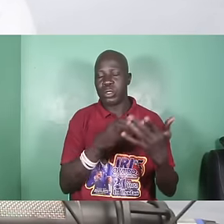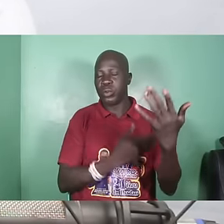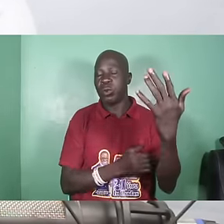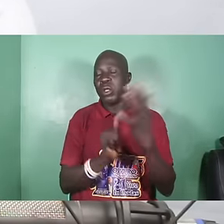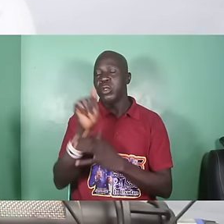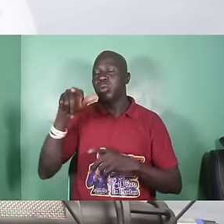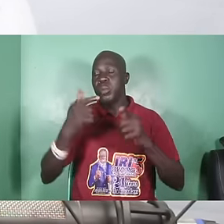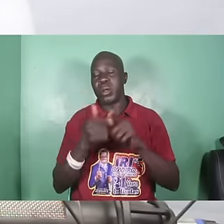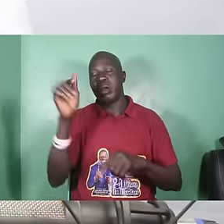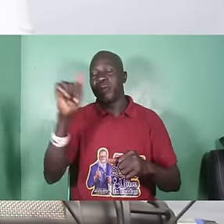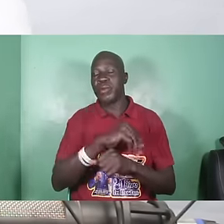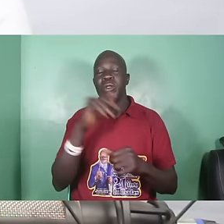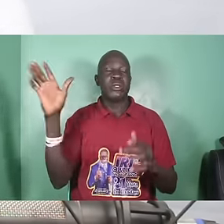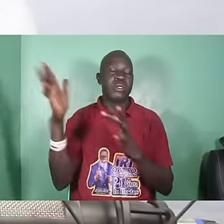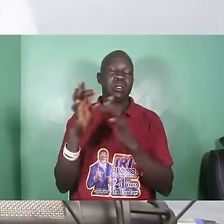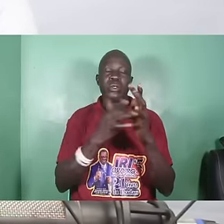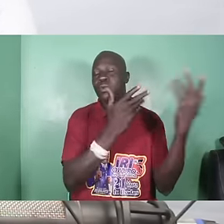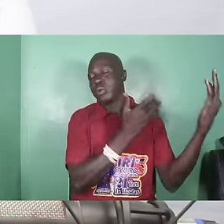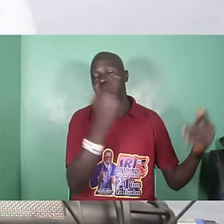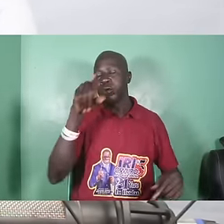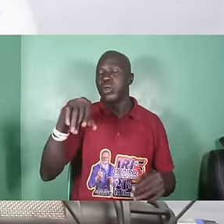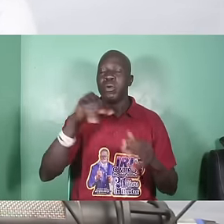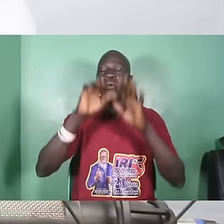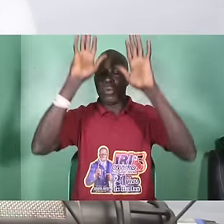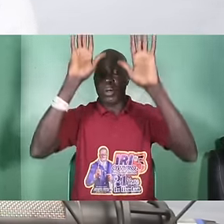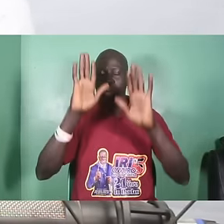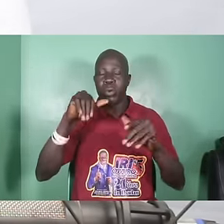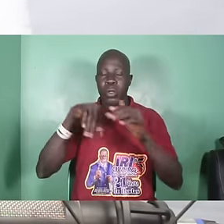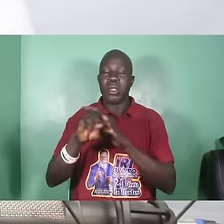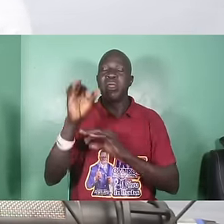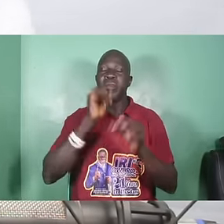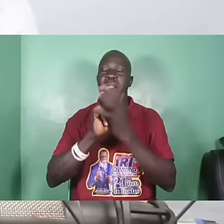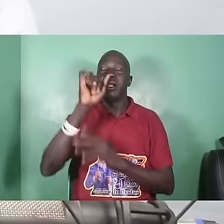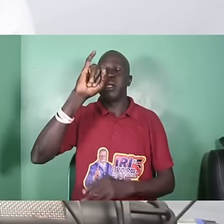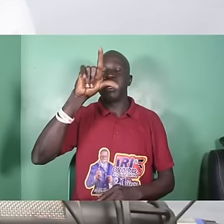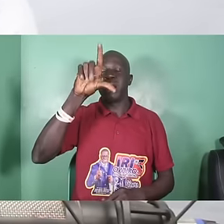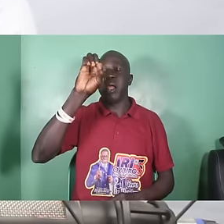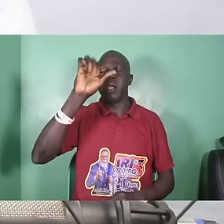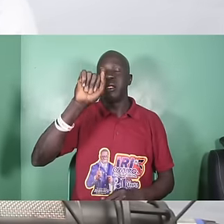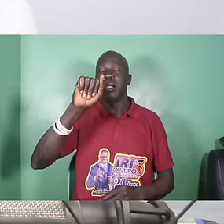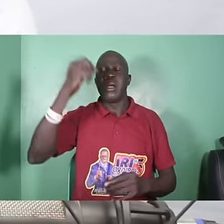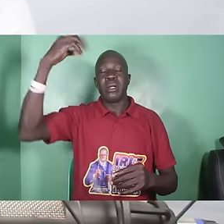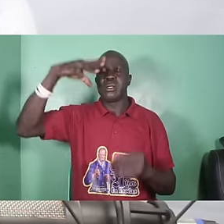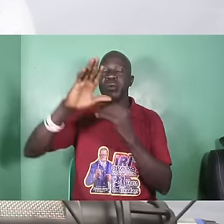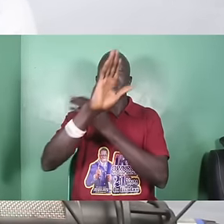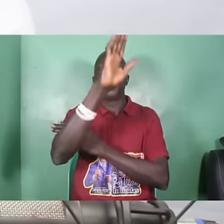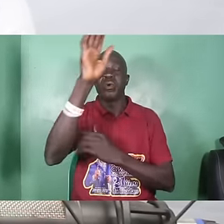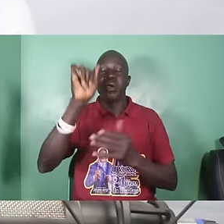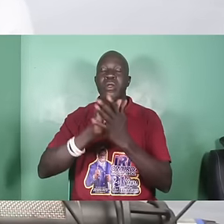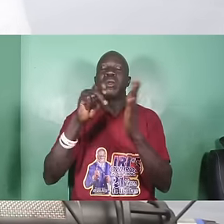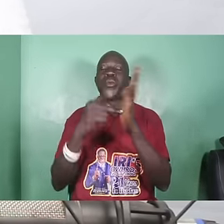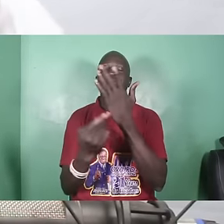this morning. It will be powerful. Jesus awaits for miracle. If any Ilesha, by the grace of